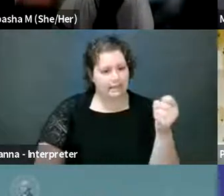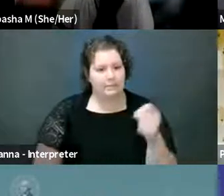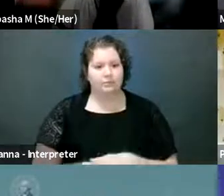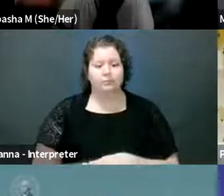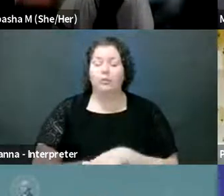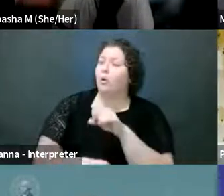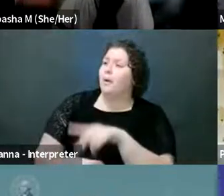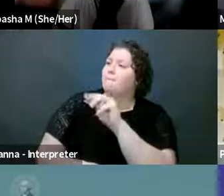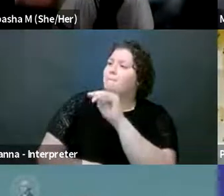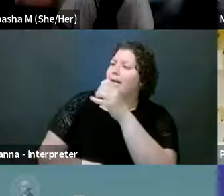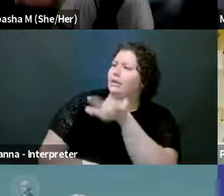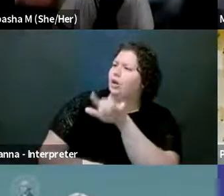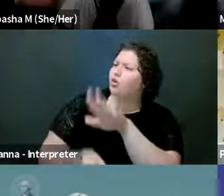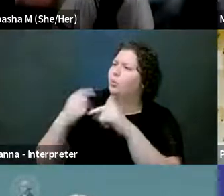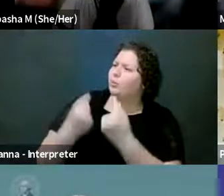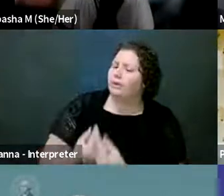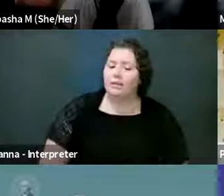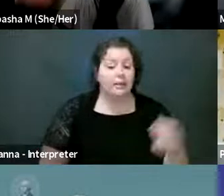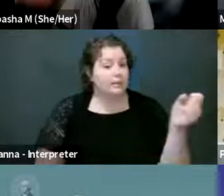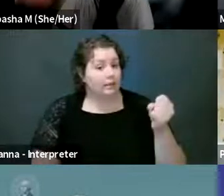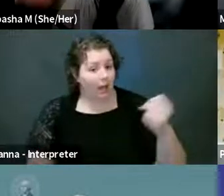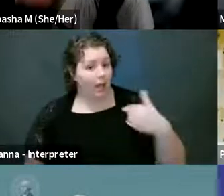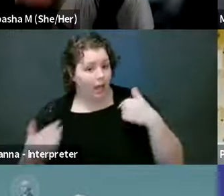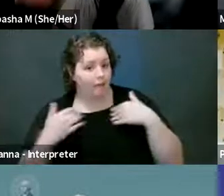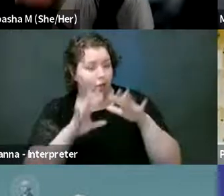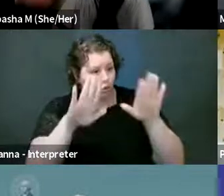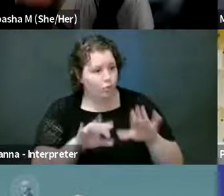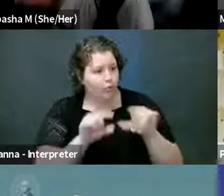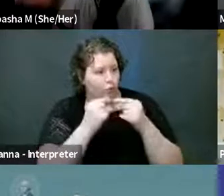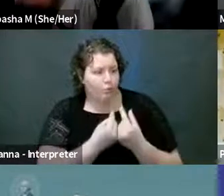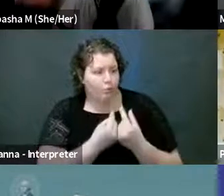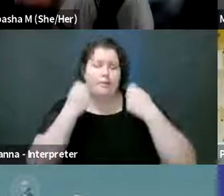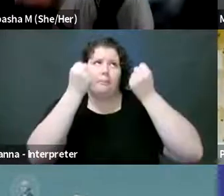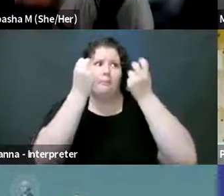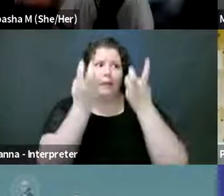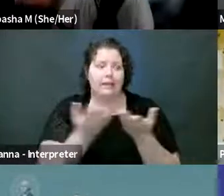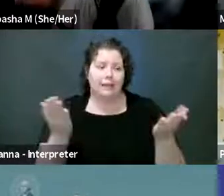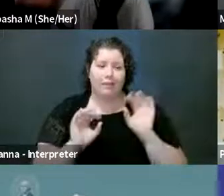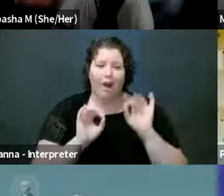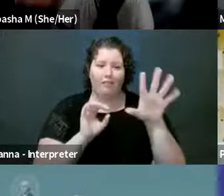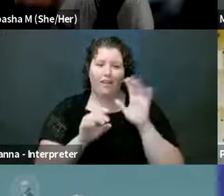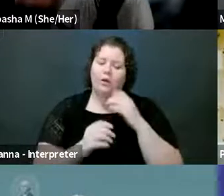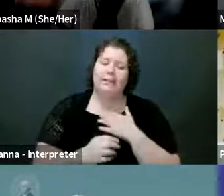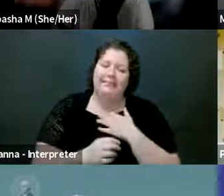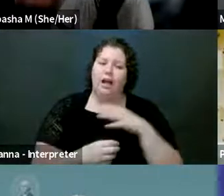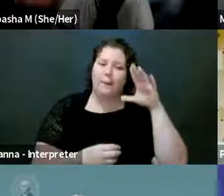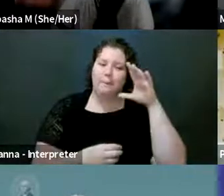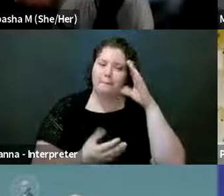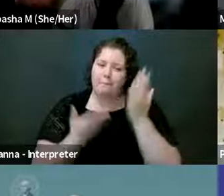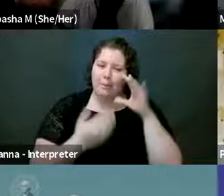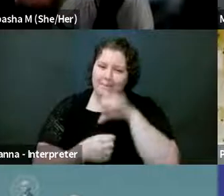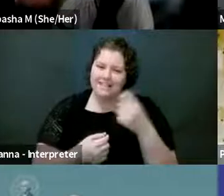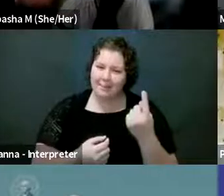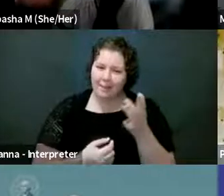Yeah, I had a great group who had a lot of things to offer. And so I know I'm not going to capture it all, but some of the main themes is they